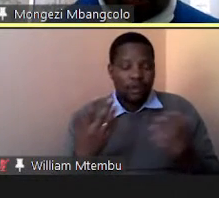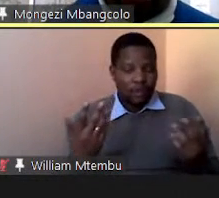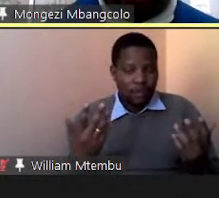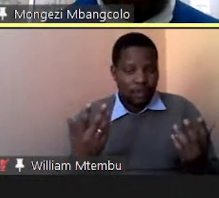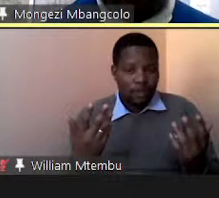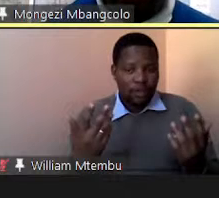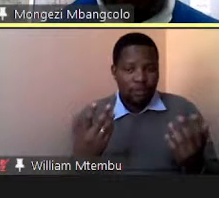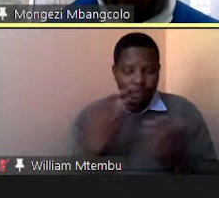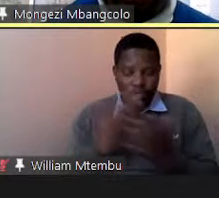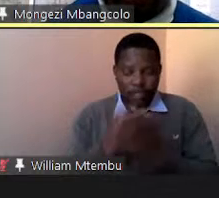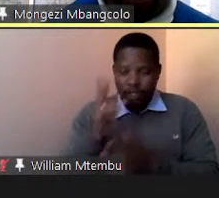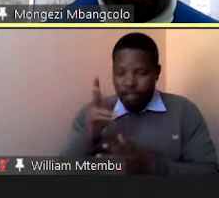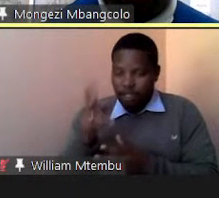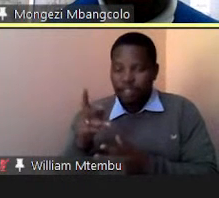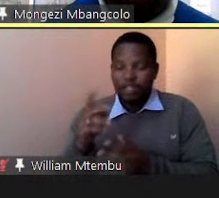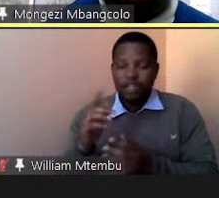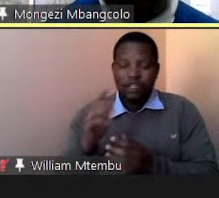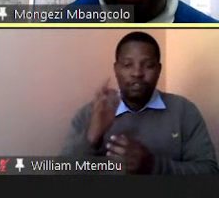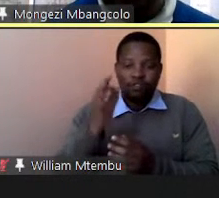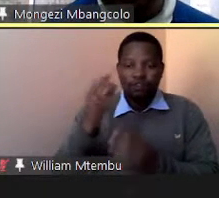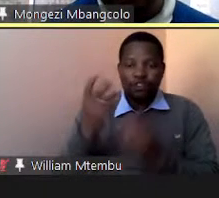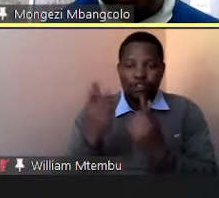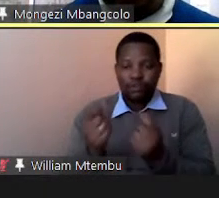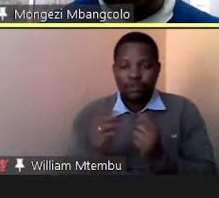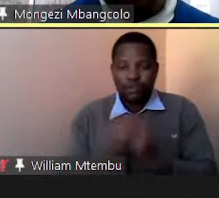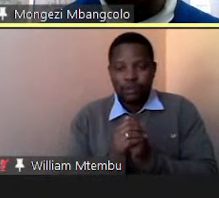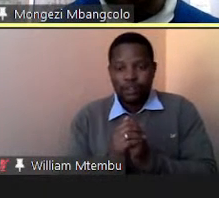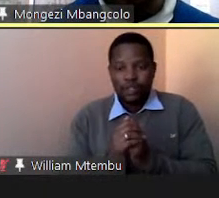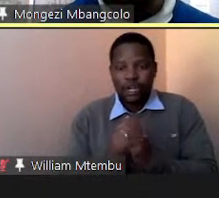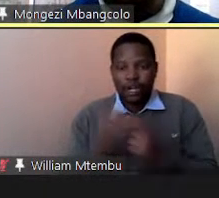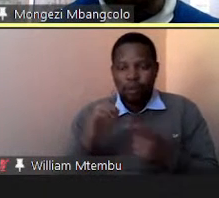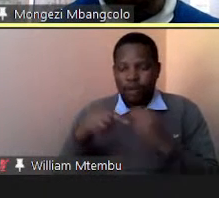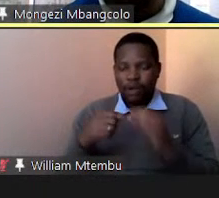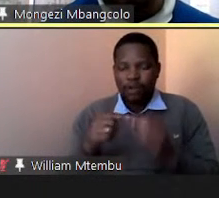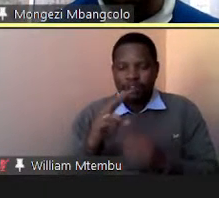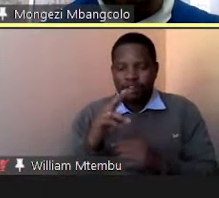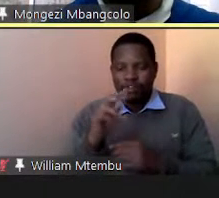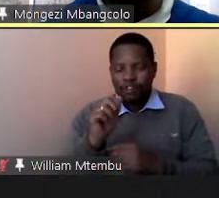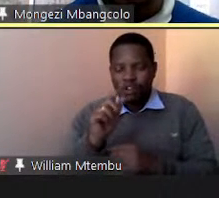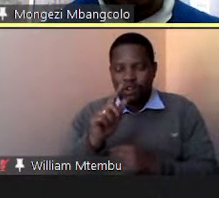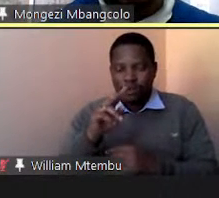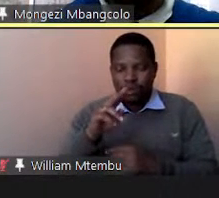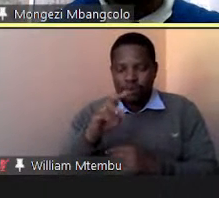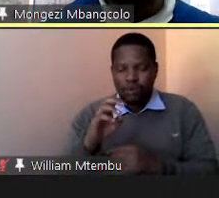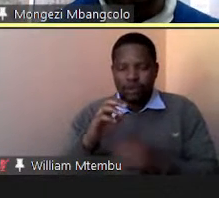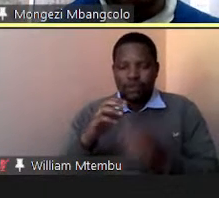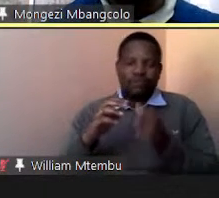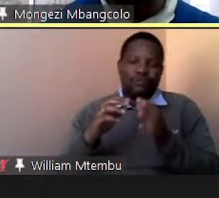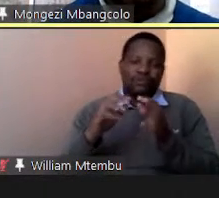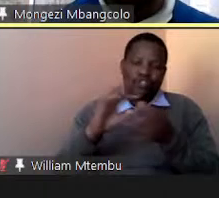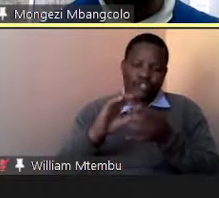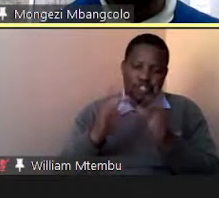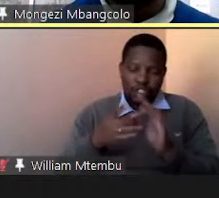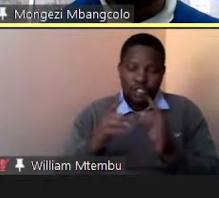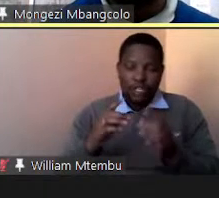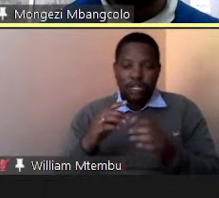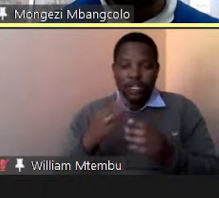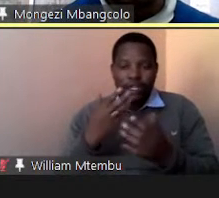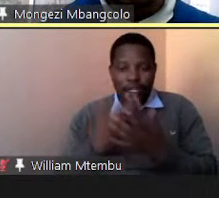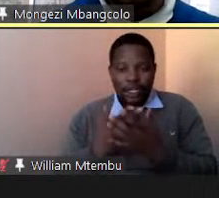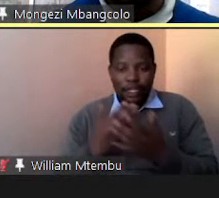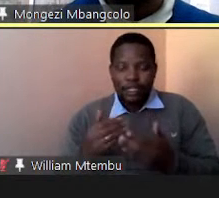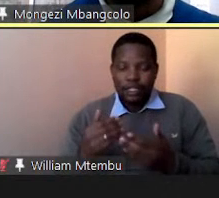then the competitive nature of value chains. I mean, if you address inclusivity and